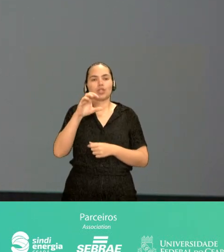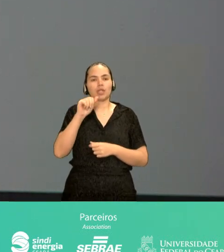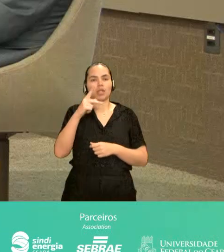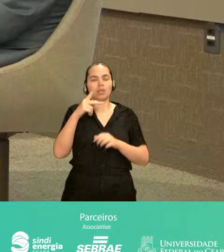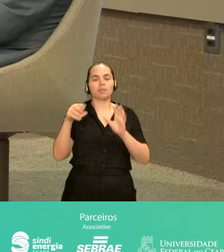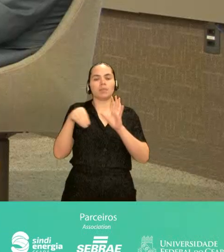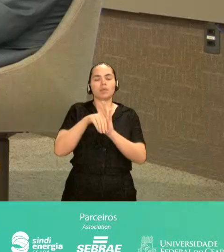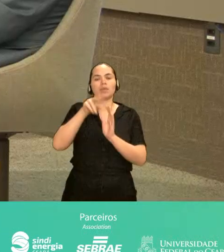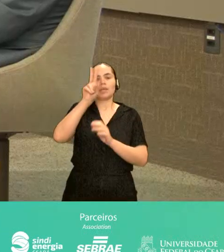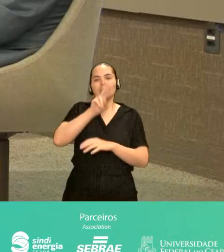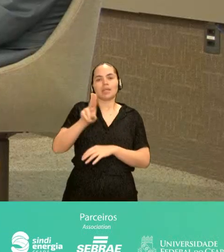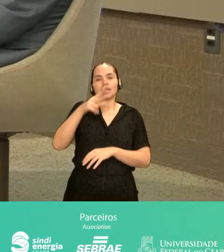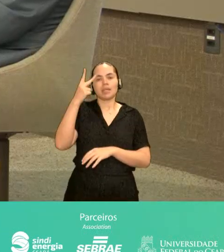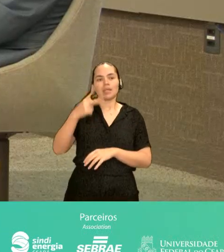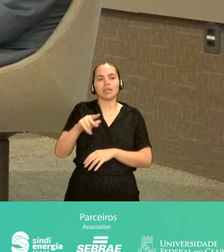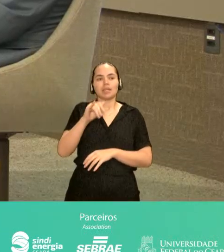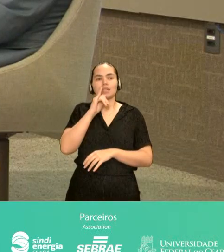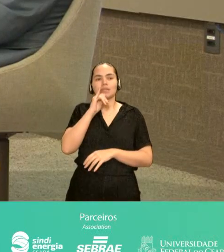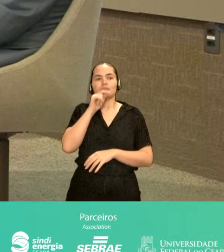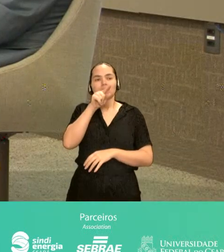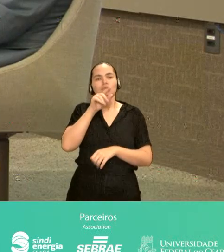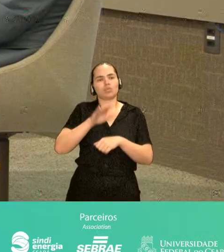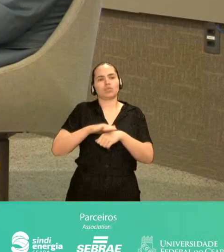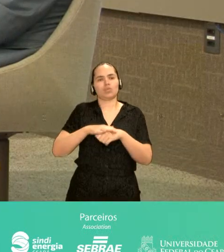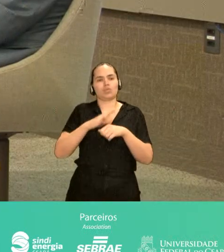done at Unicamp,